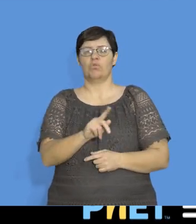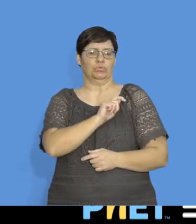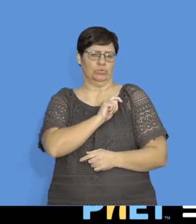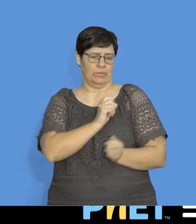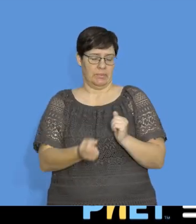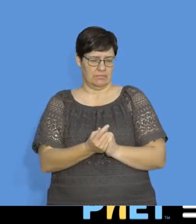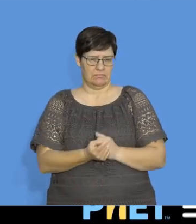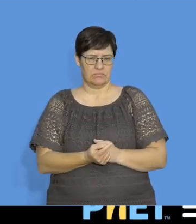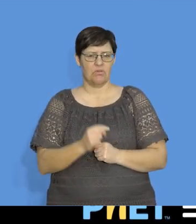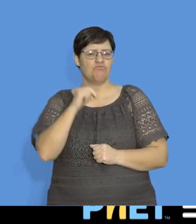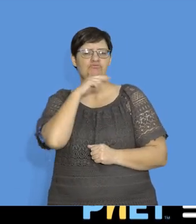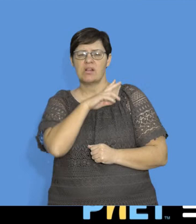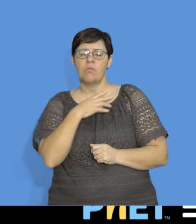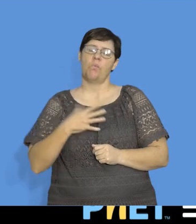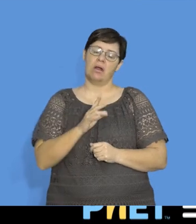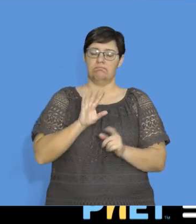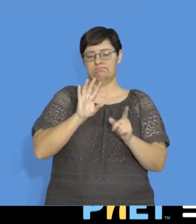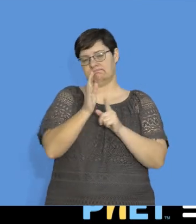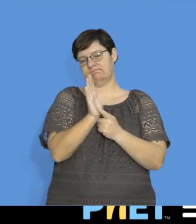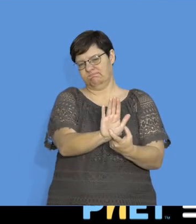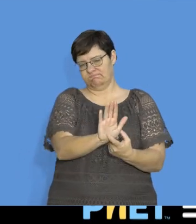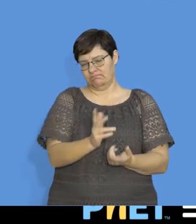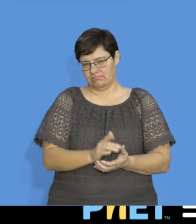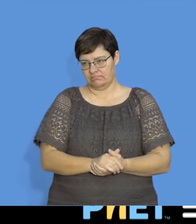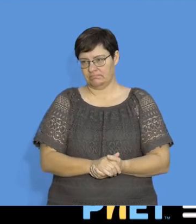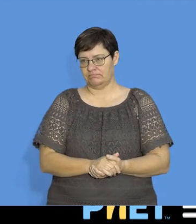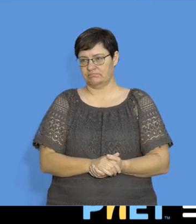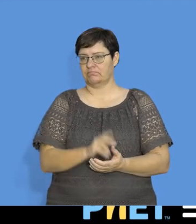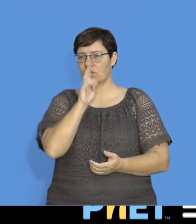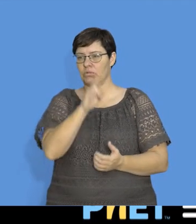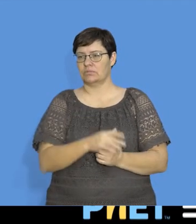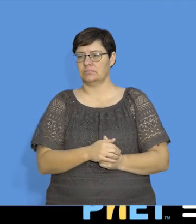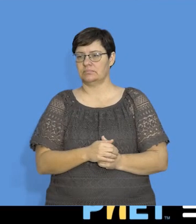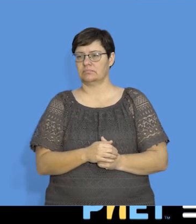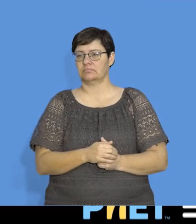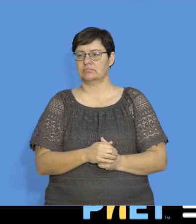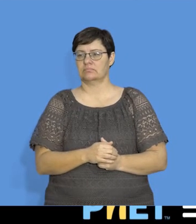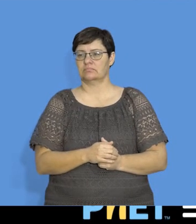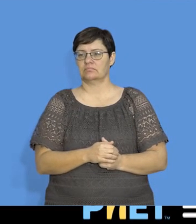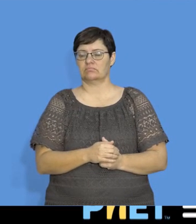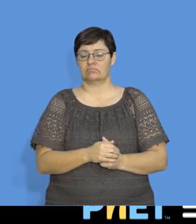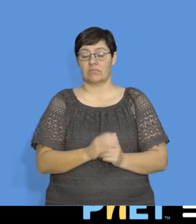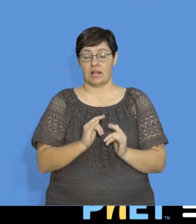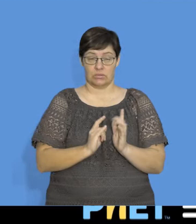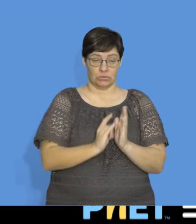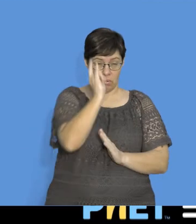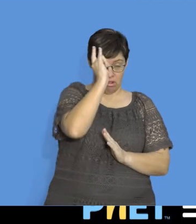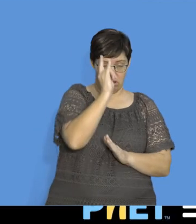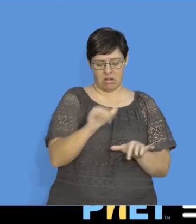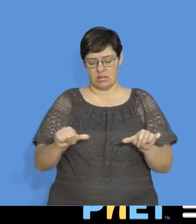Let's look at what reality we want to depict here. So let's look at height versus shoe